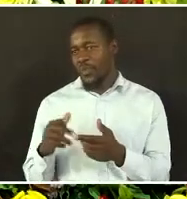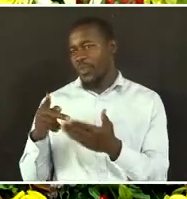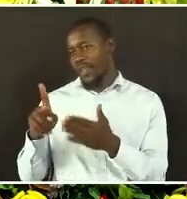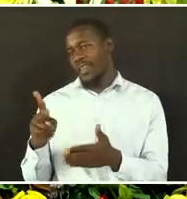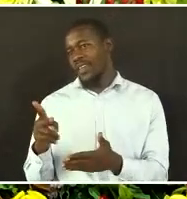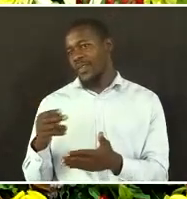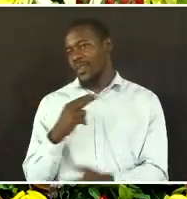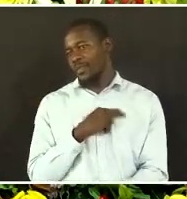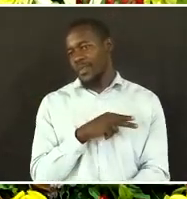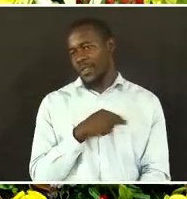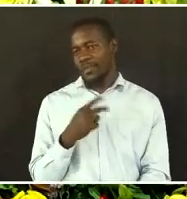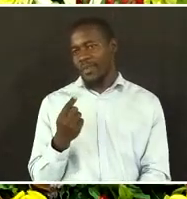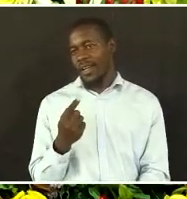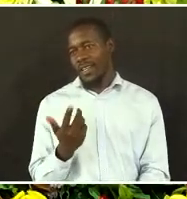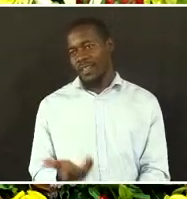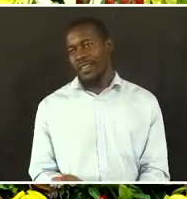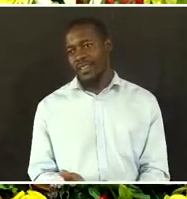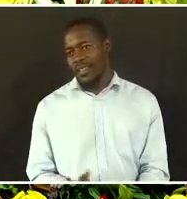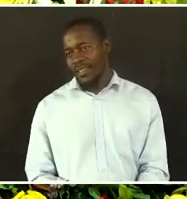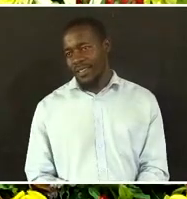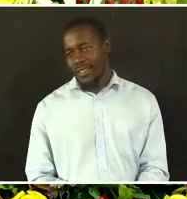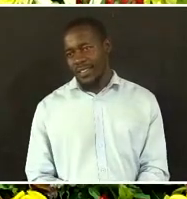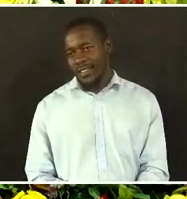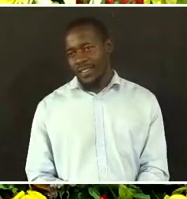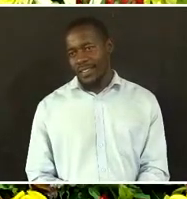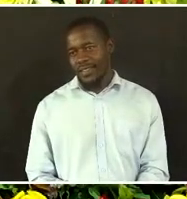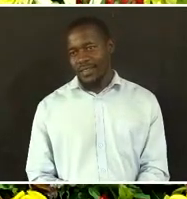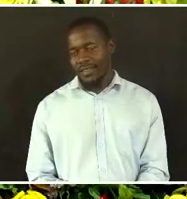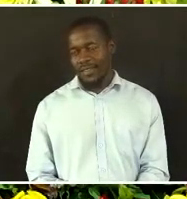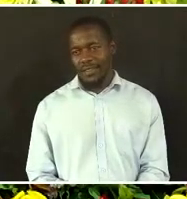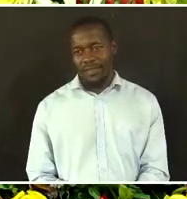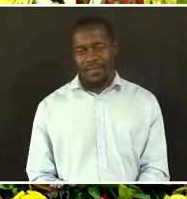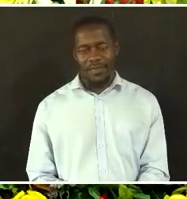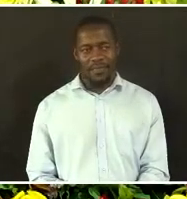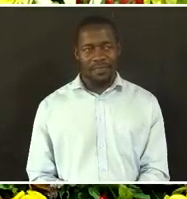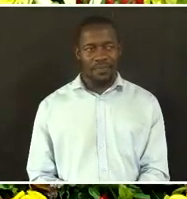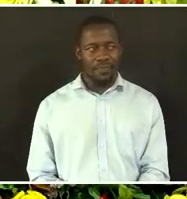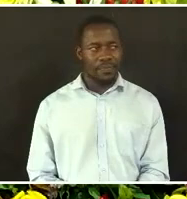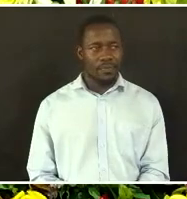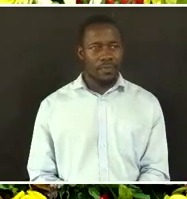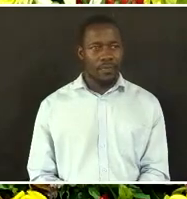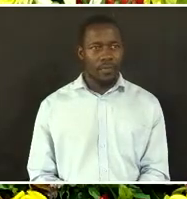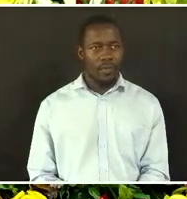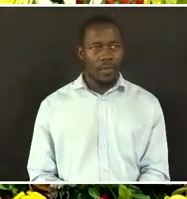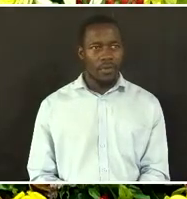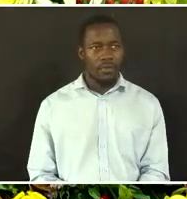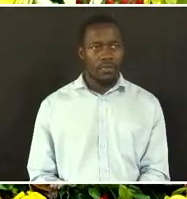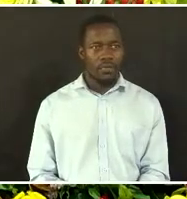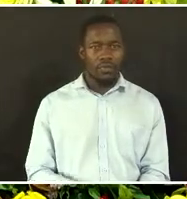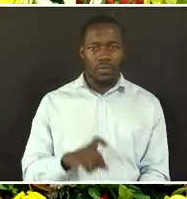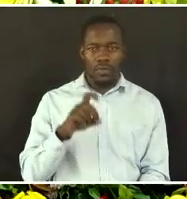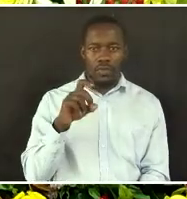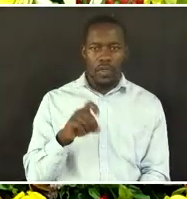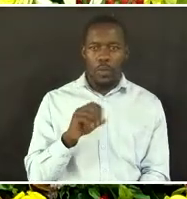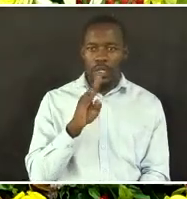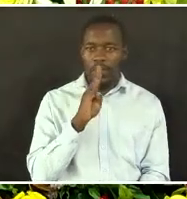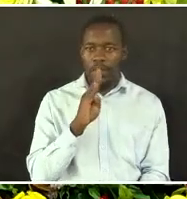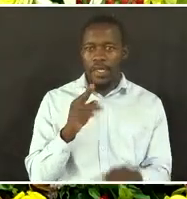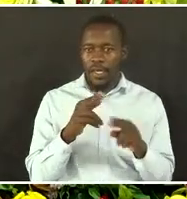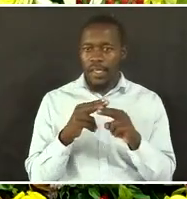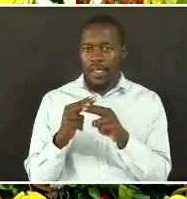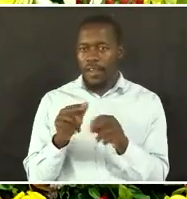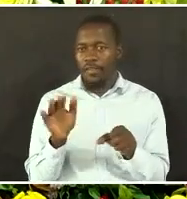discernment. The same person has also gone ahead to say, we have to be careful of the food we give to hospital